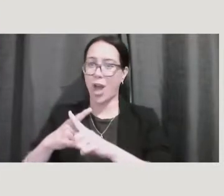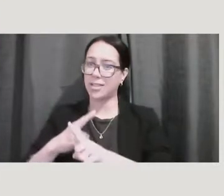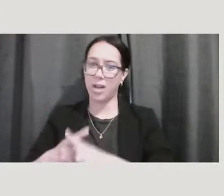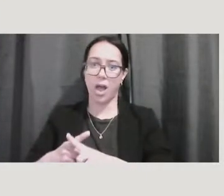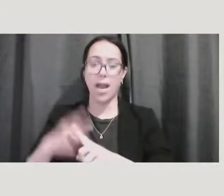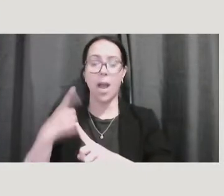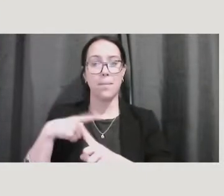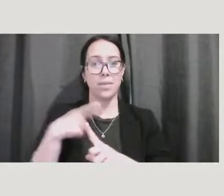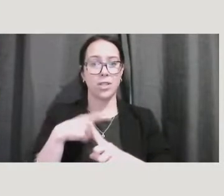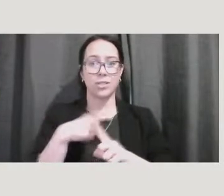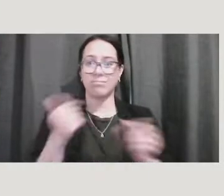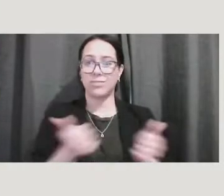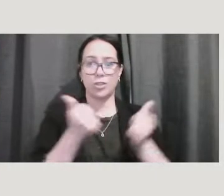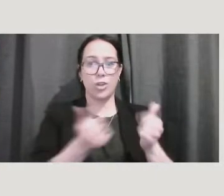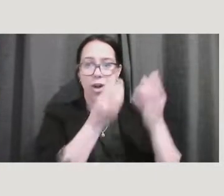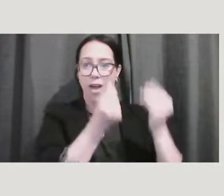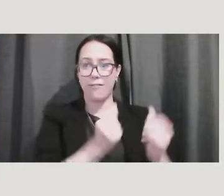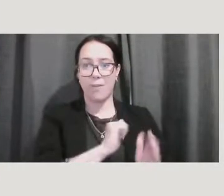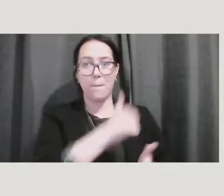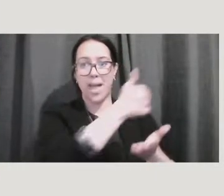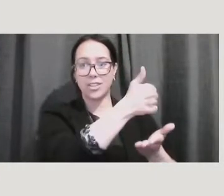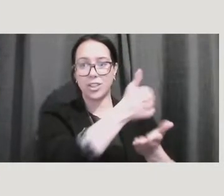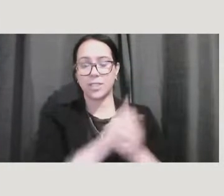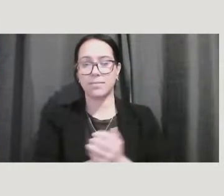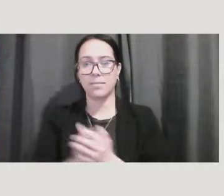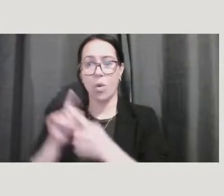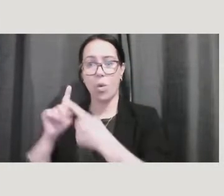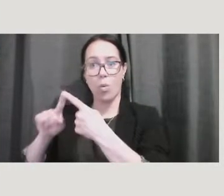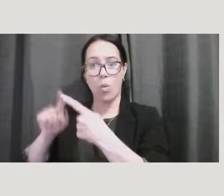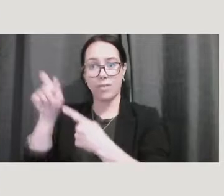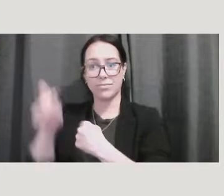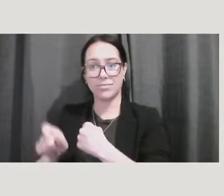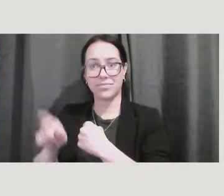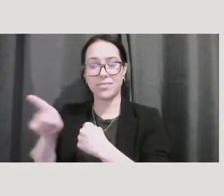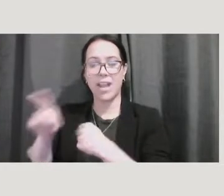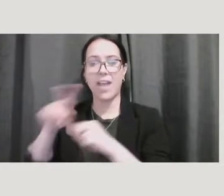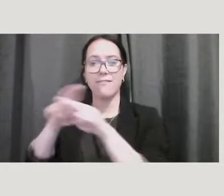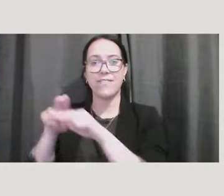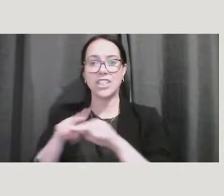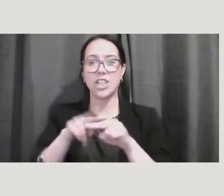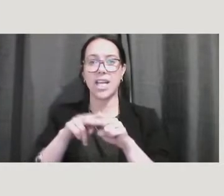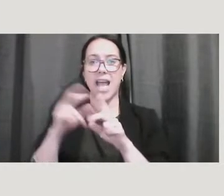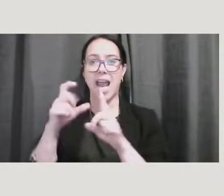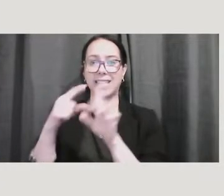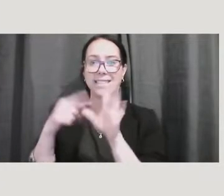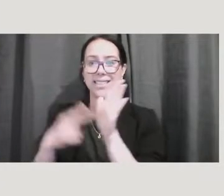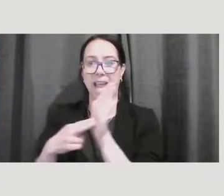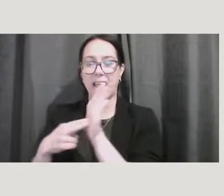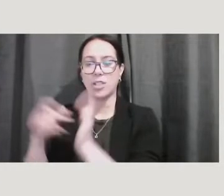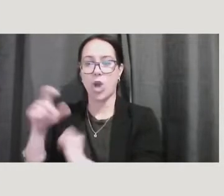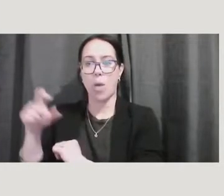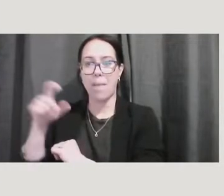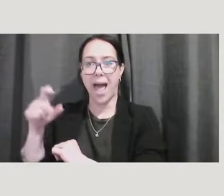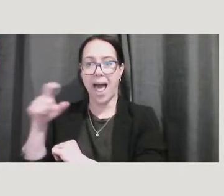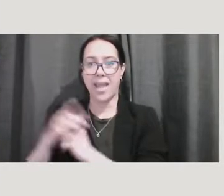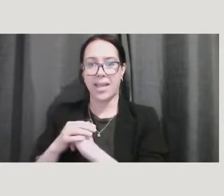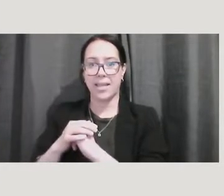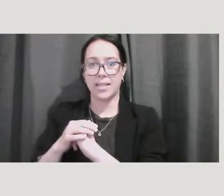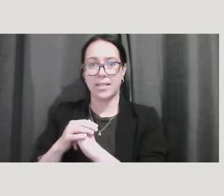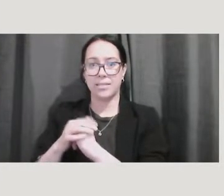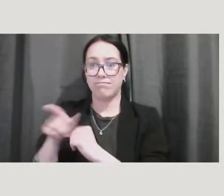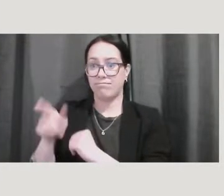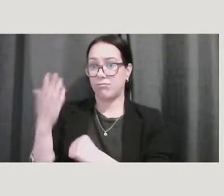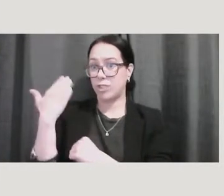budget one of those was Fijian Darren Kamali who I knew as a k Road Busker and he's recently